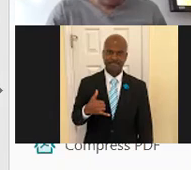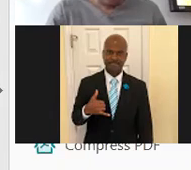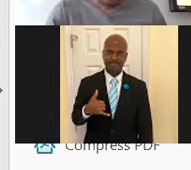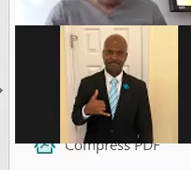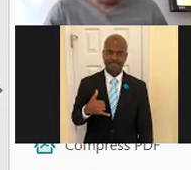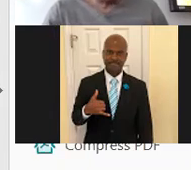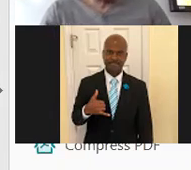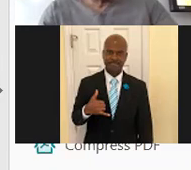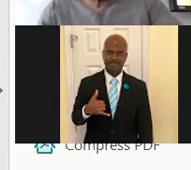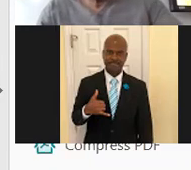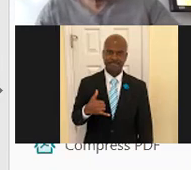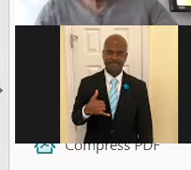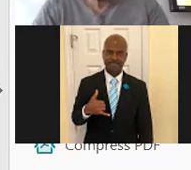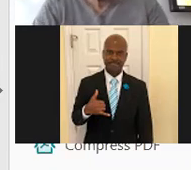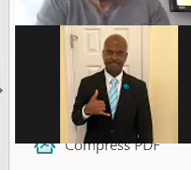show you,